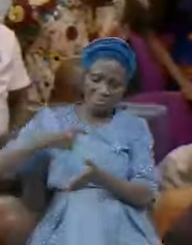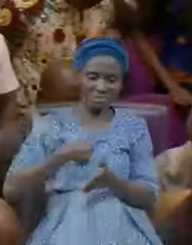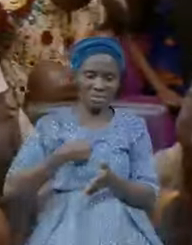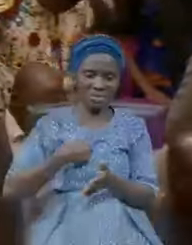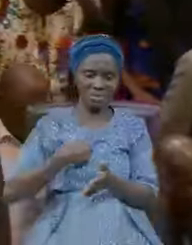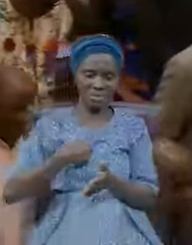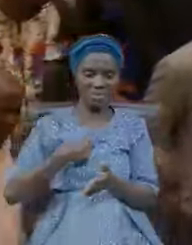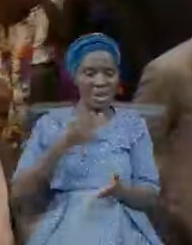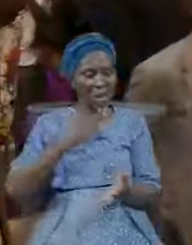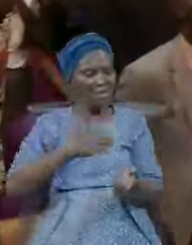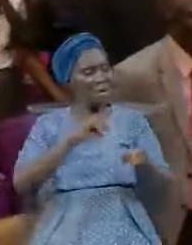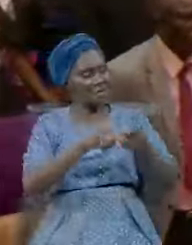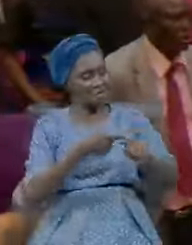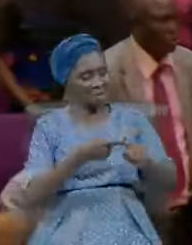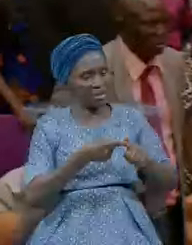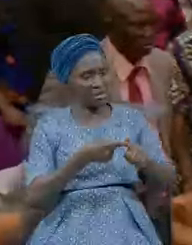push me aside,